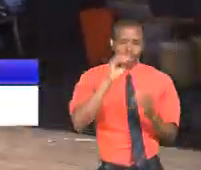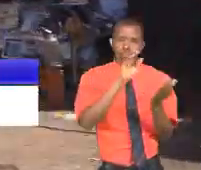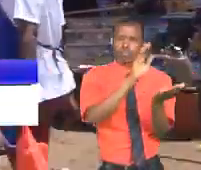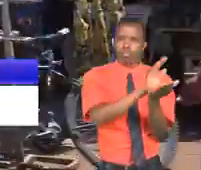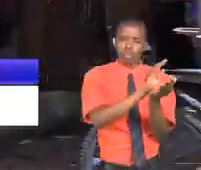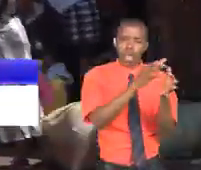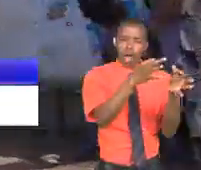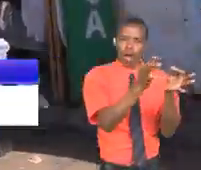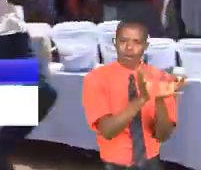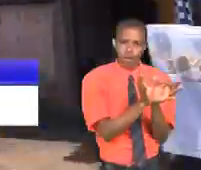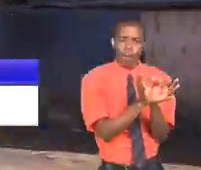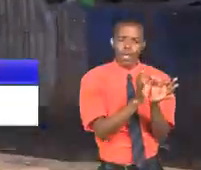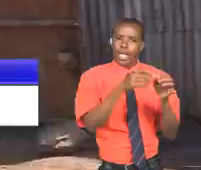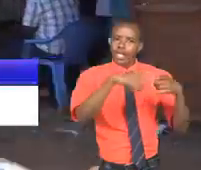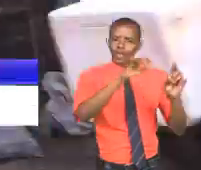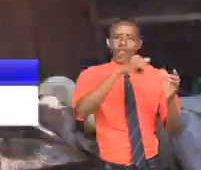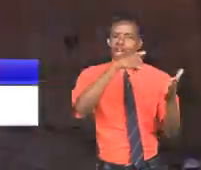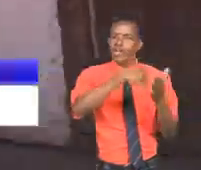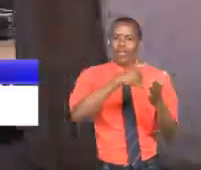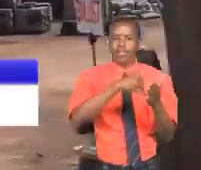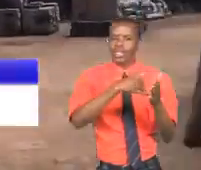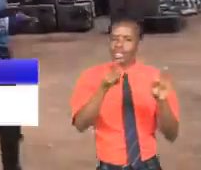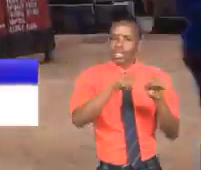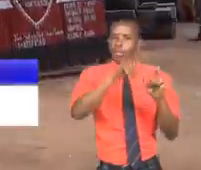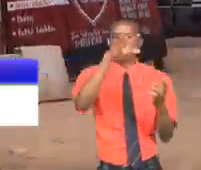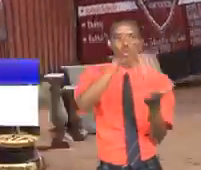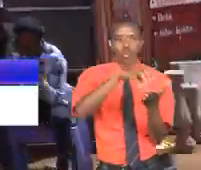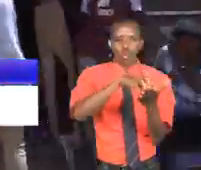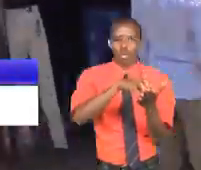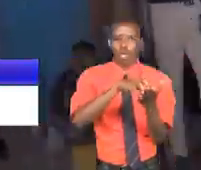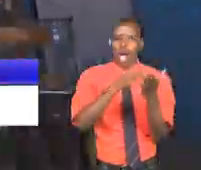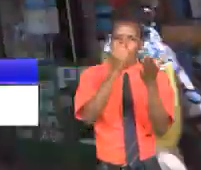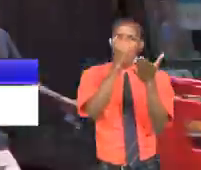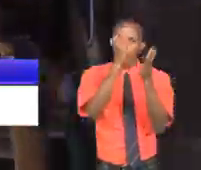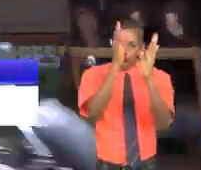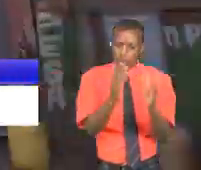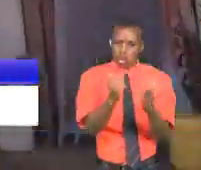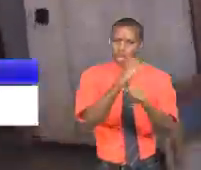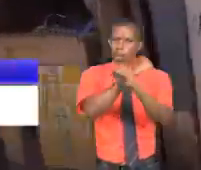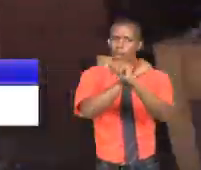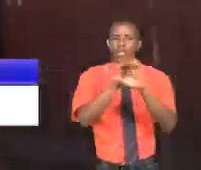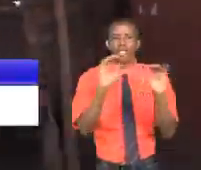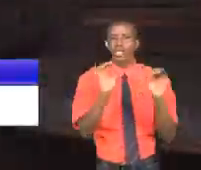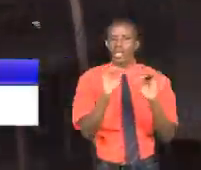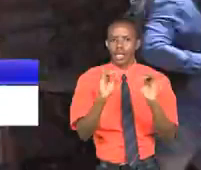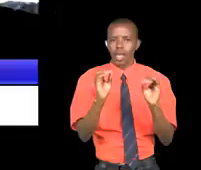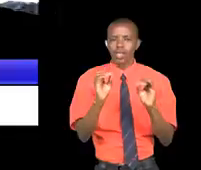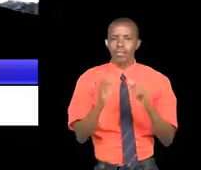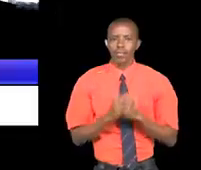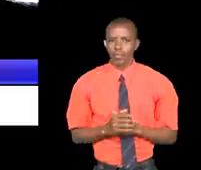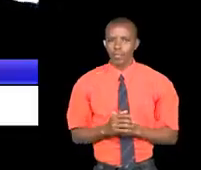question, found herself in the most unfortunate situation with no one to protect her innocent self from the